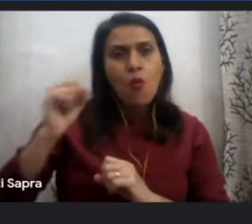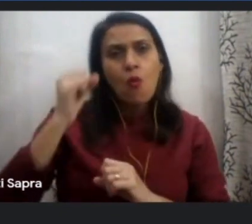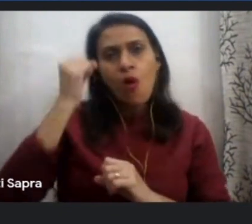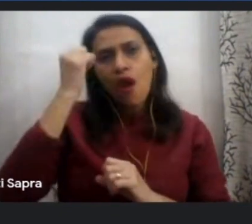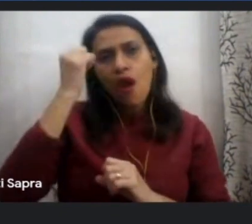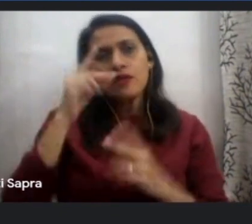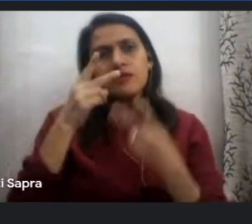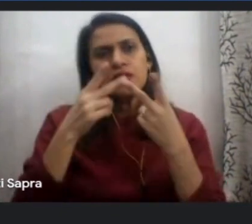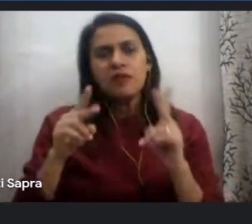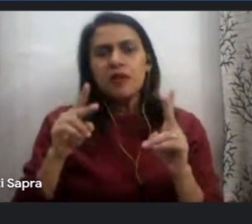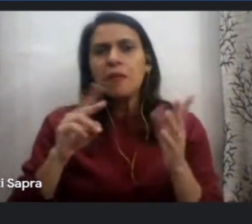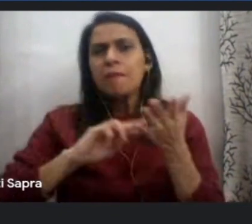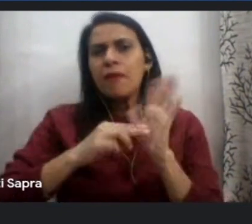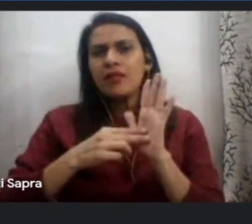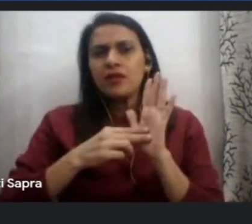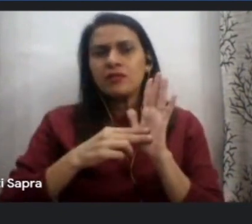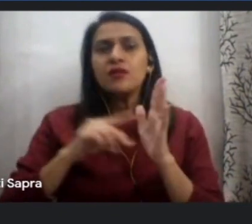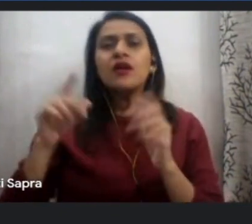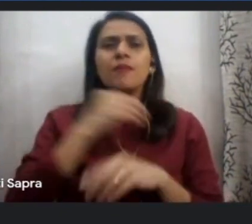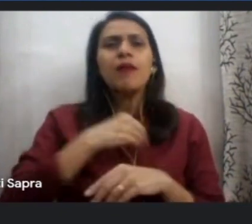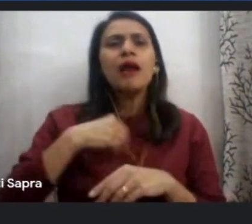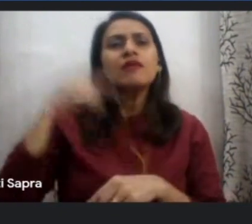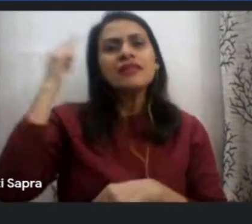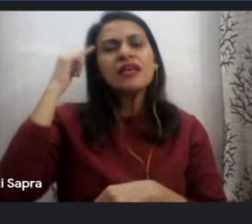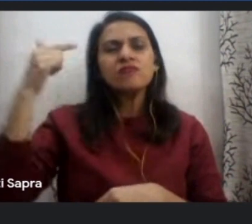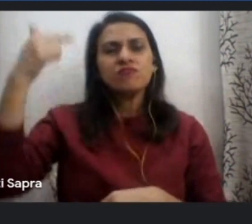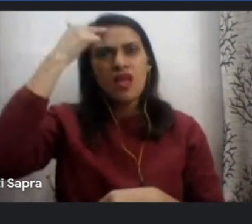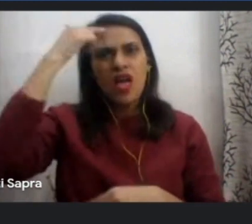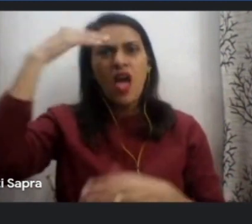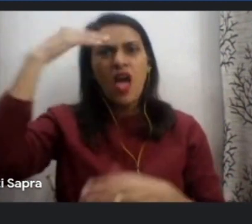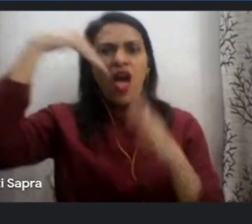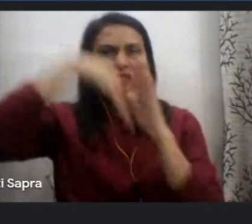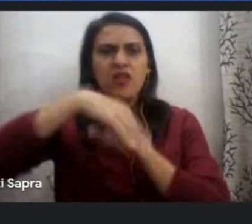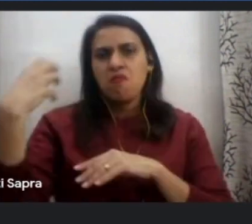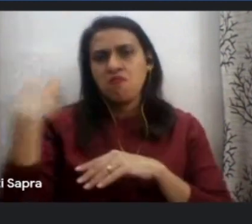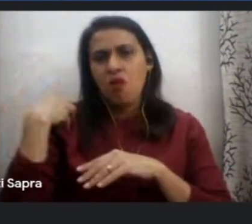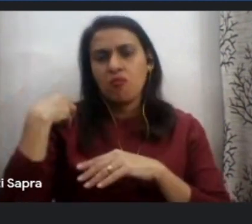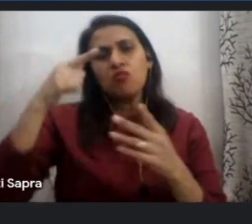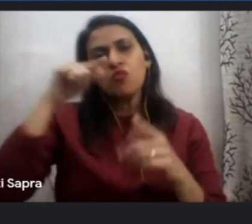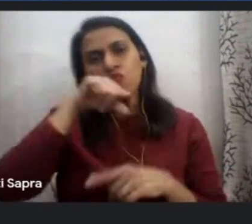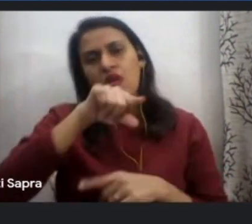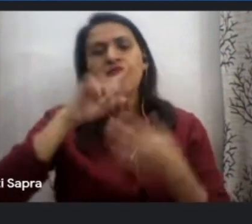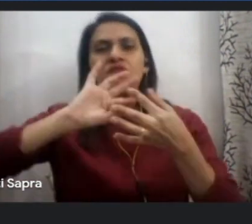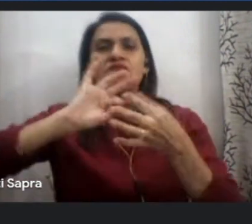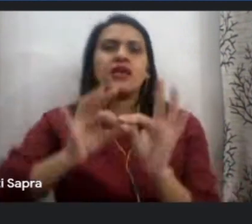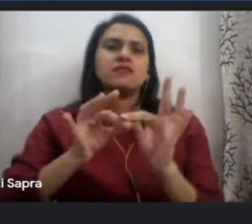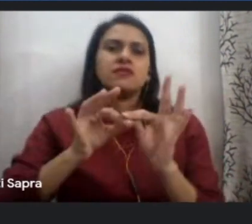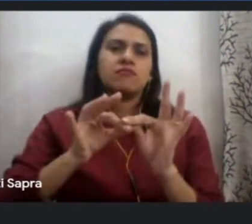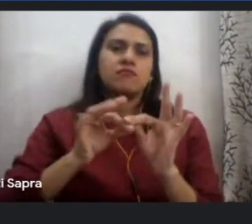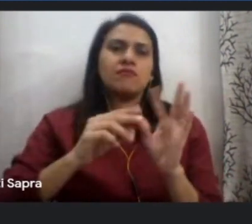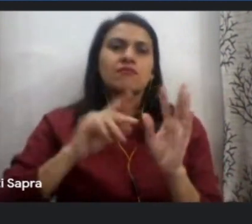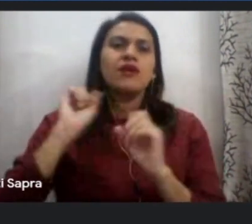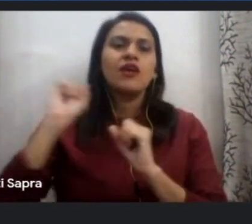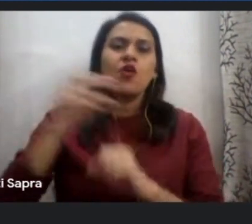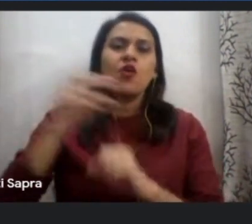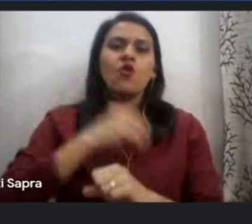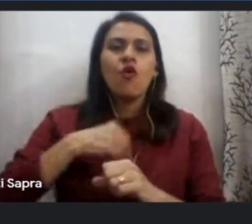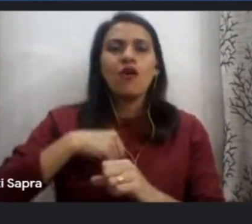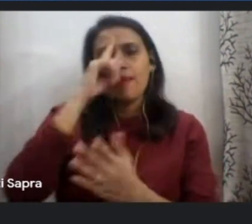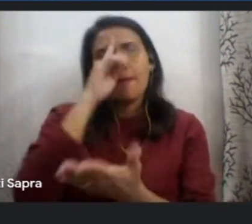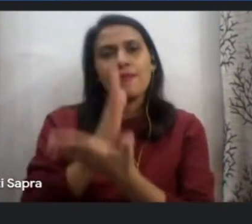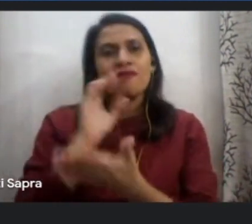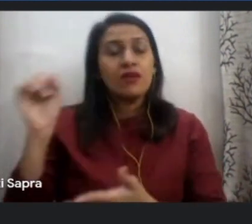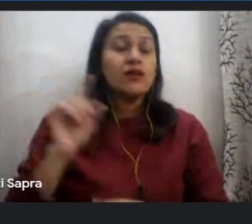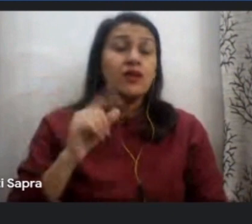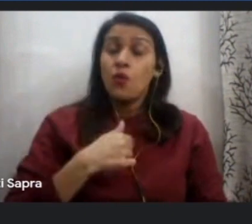something wrong with you and you need to be fixed. Right? So we are changing that notion from that to yes, there are